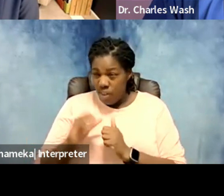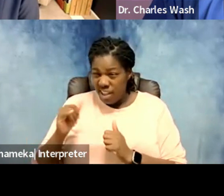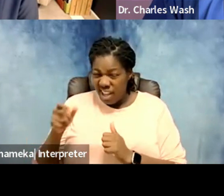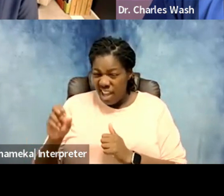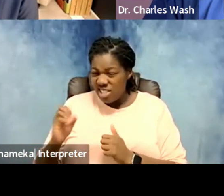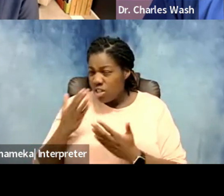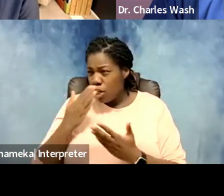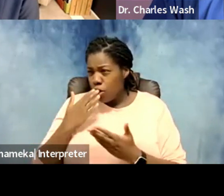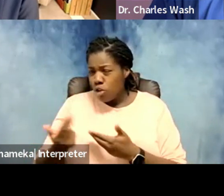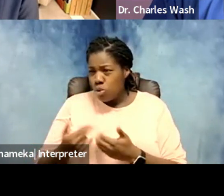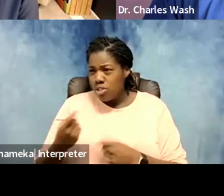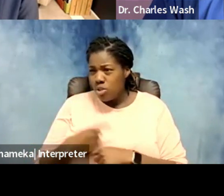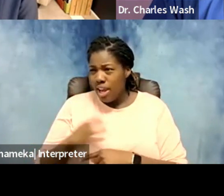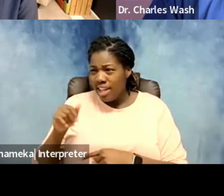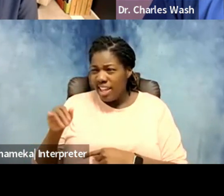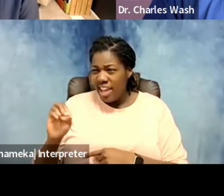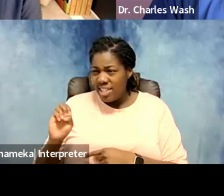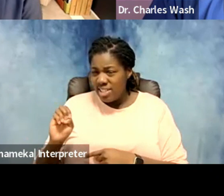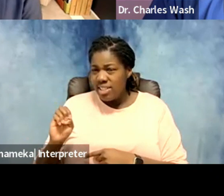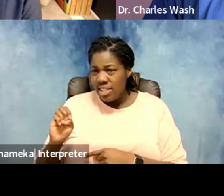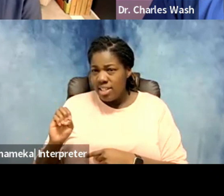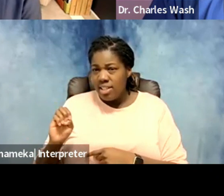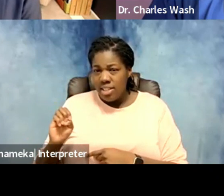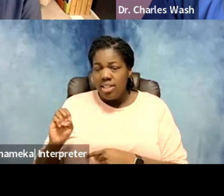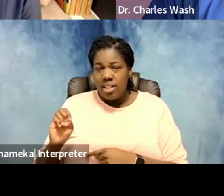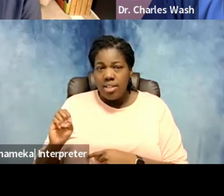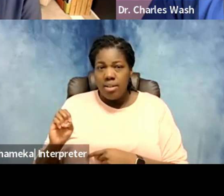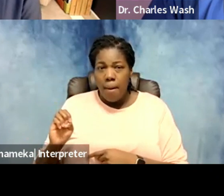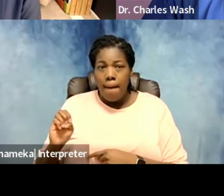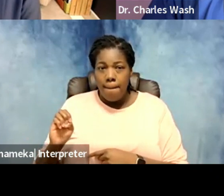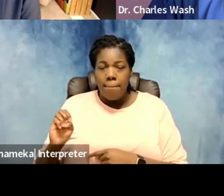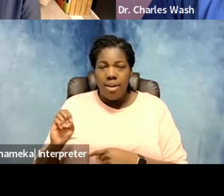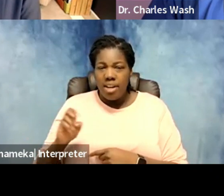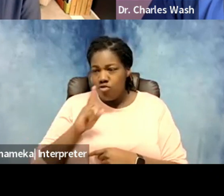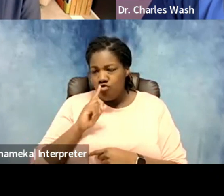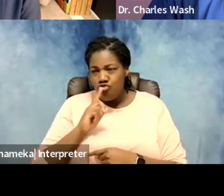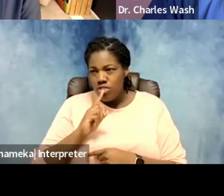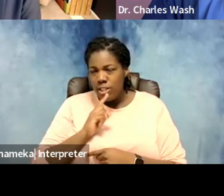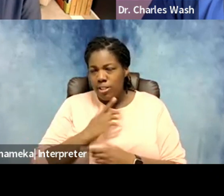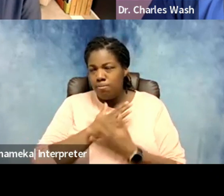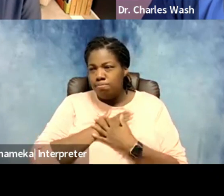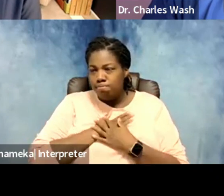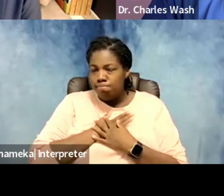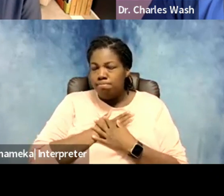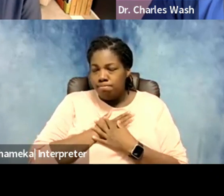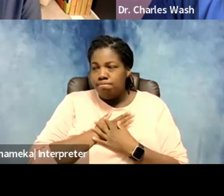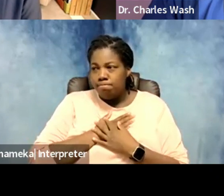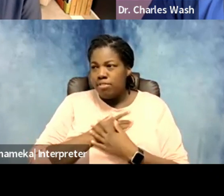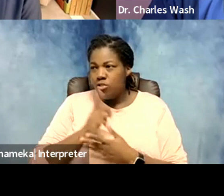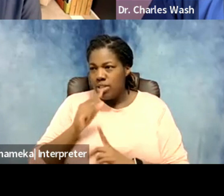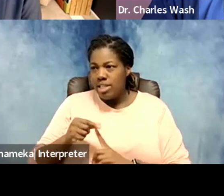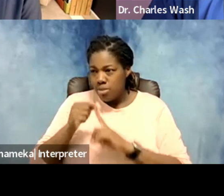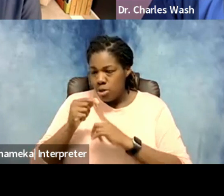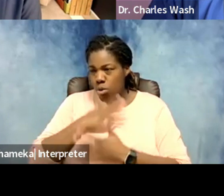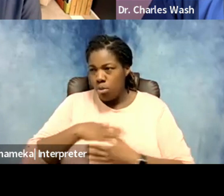Cassie, thank you so much for joining tonight, and it really means a lot. It's very special. We